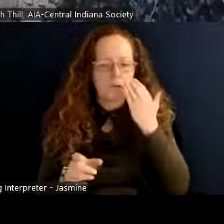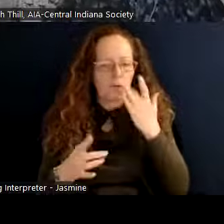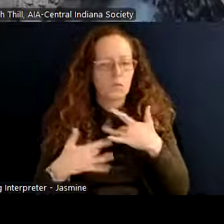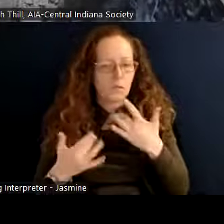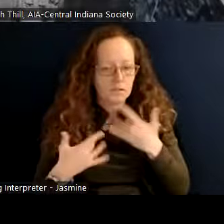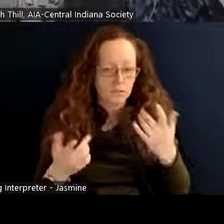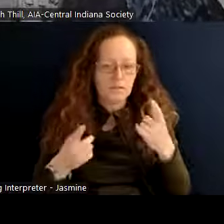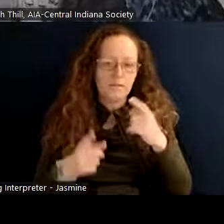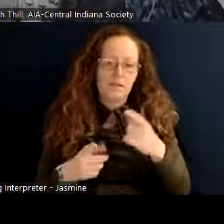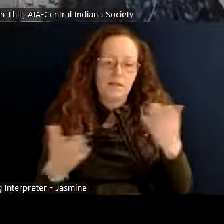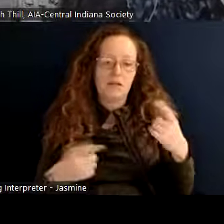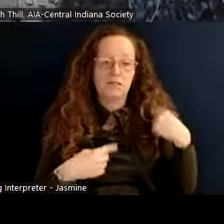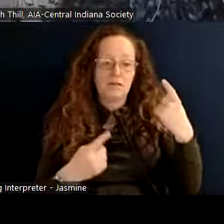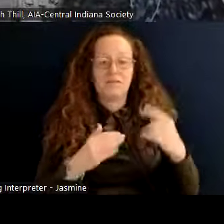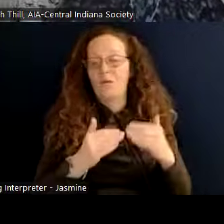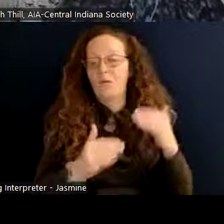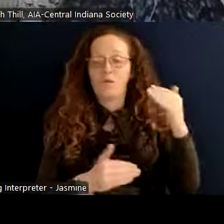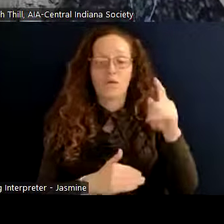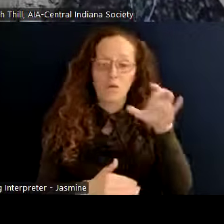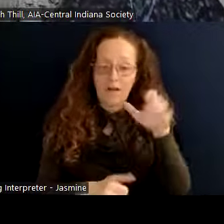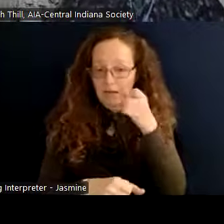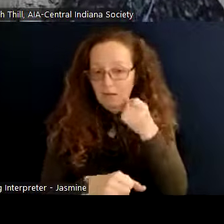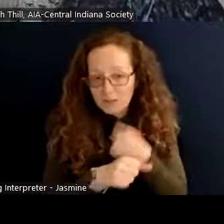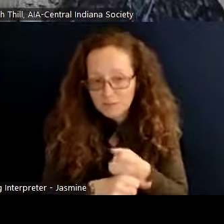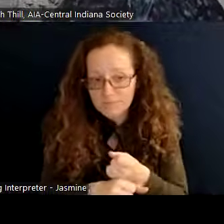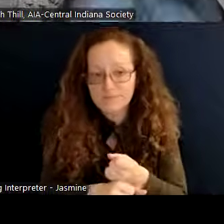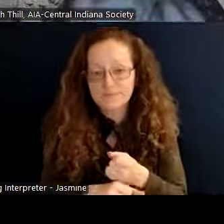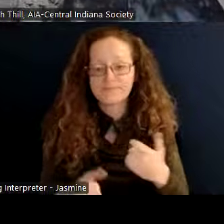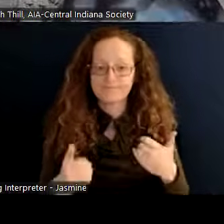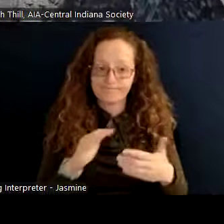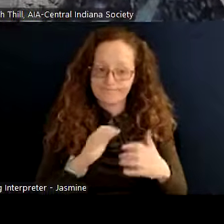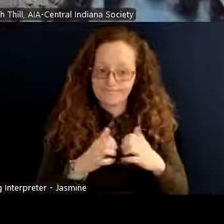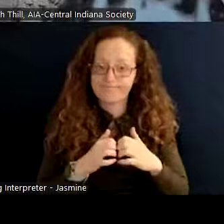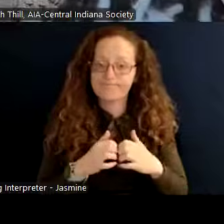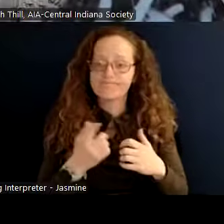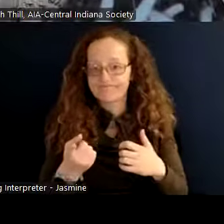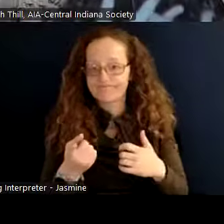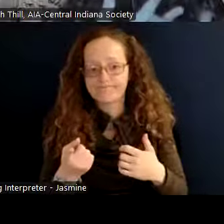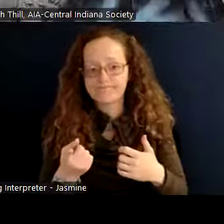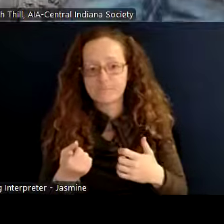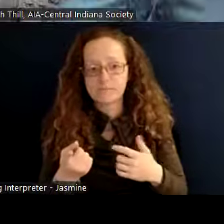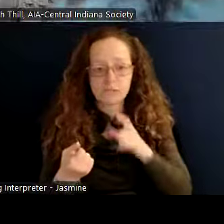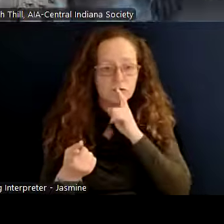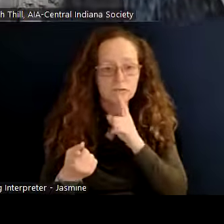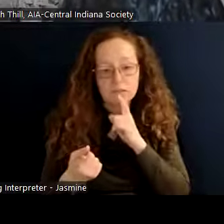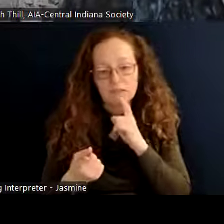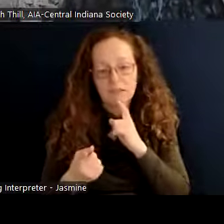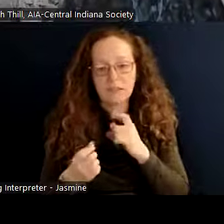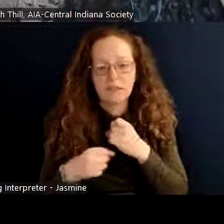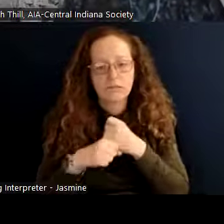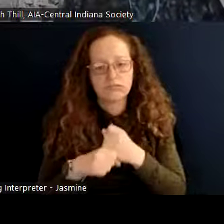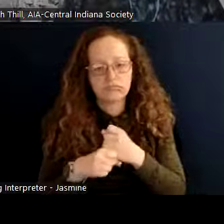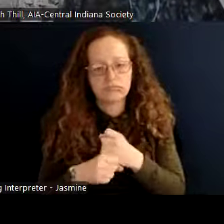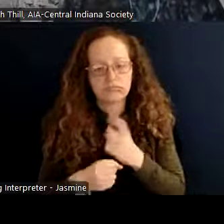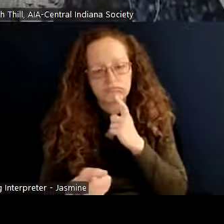for over a century now. And so it's a very uh, productive way to